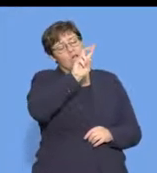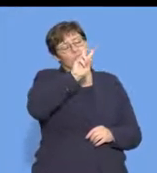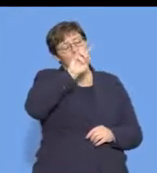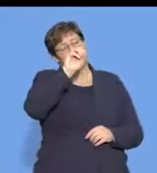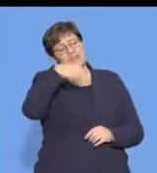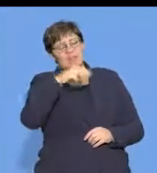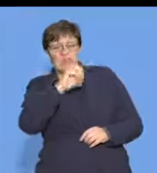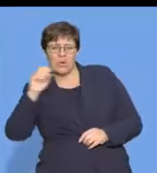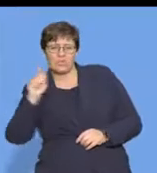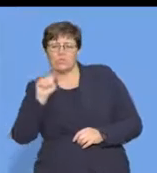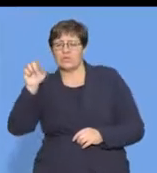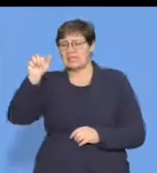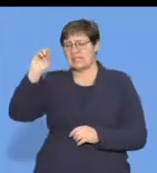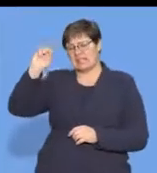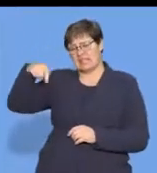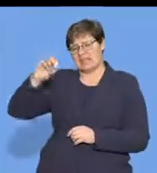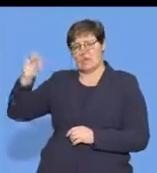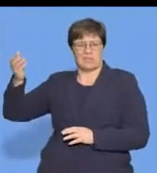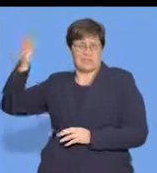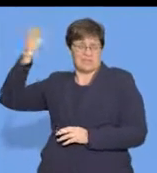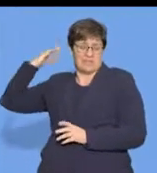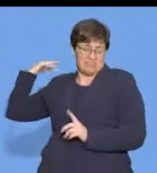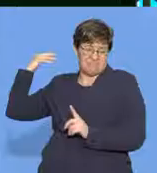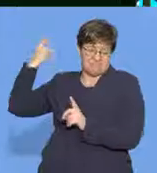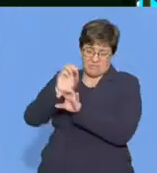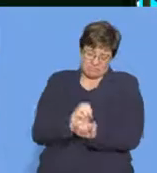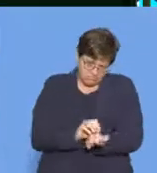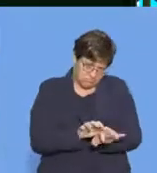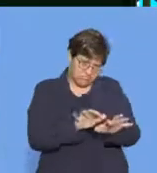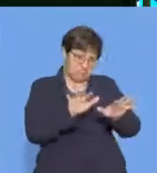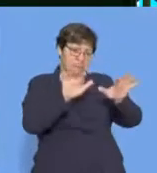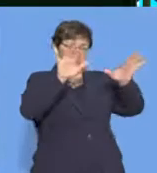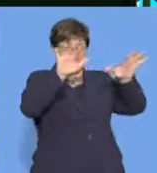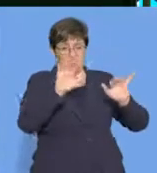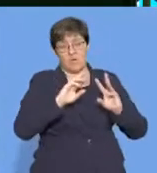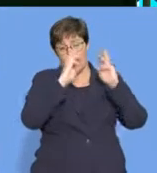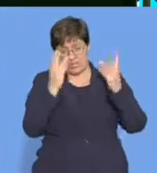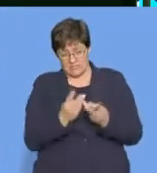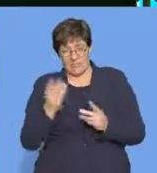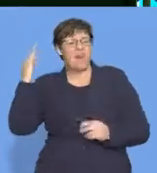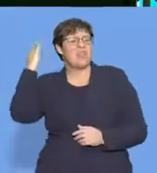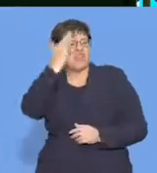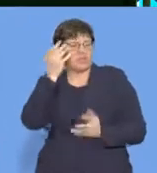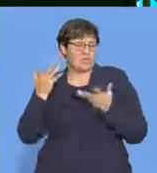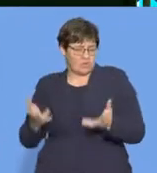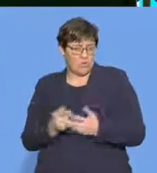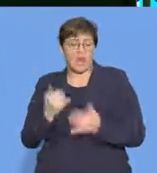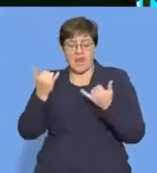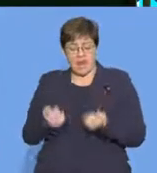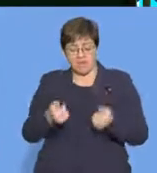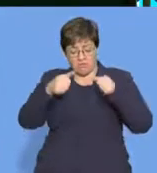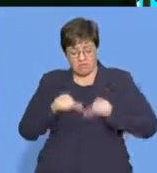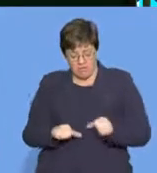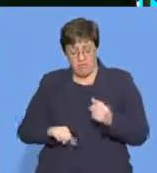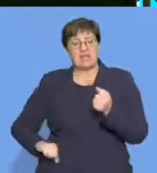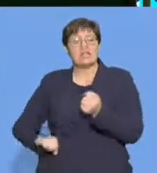the idea. And so now we look at, well, that's the theory, and that now we go and look at the evidence that